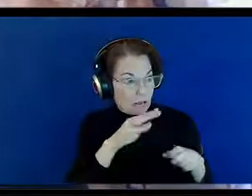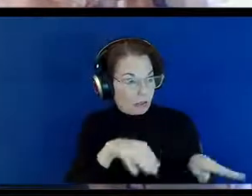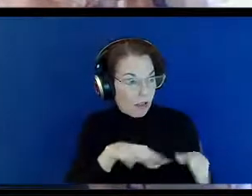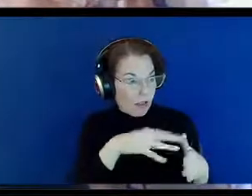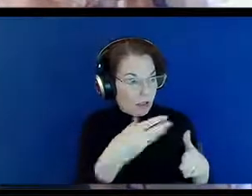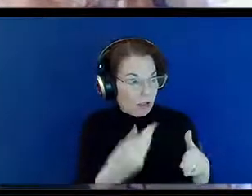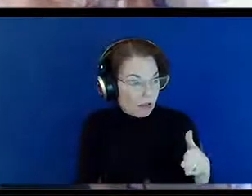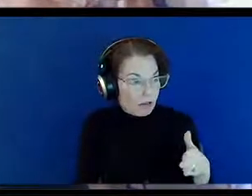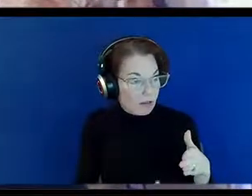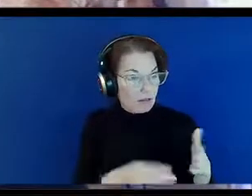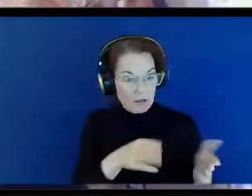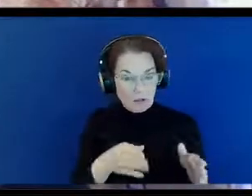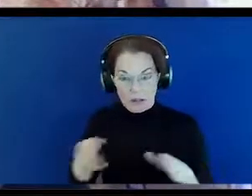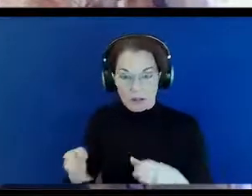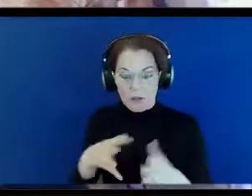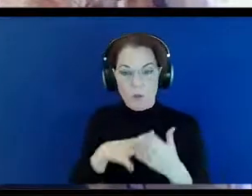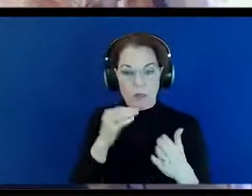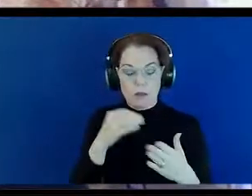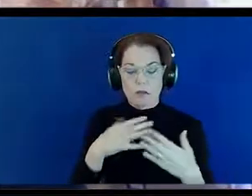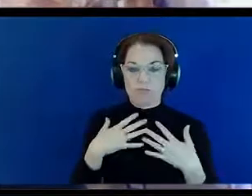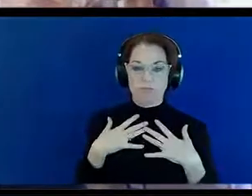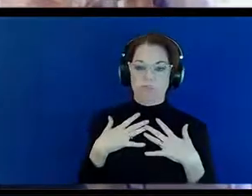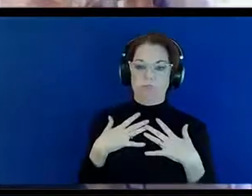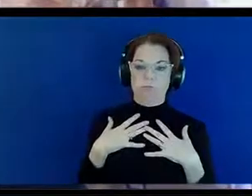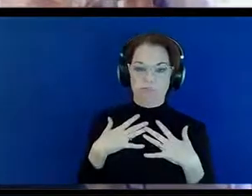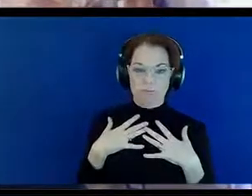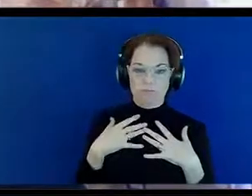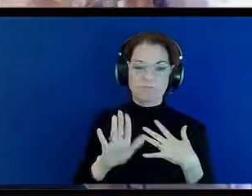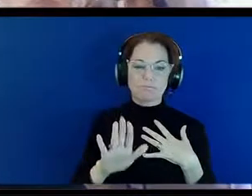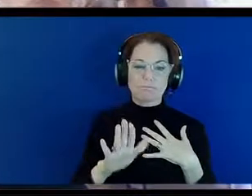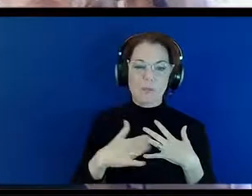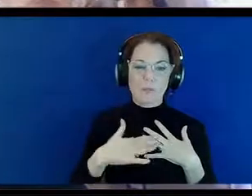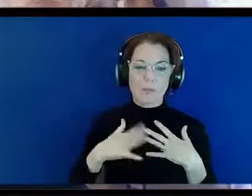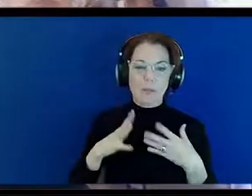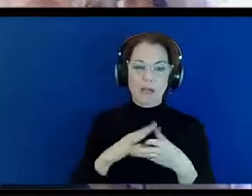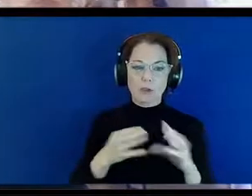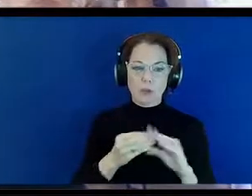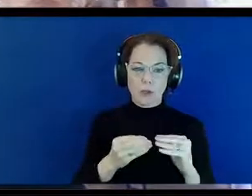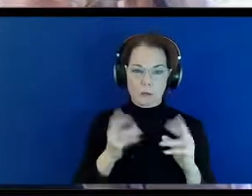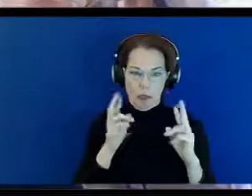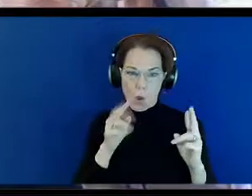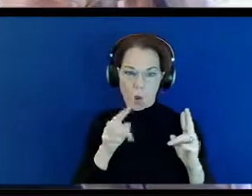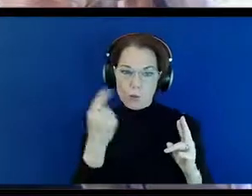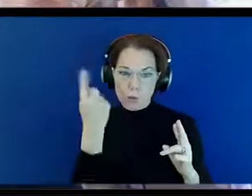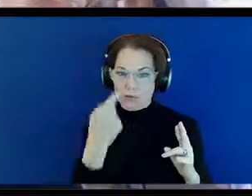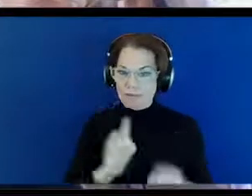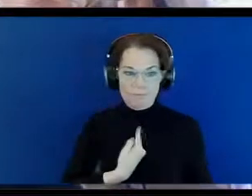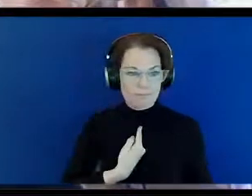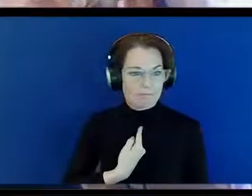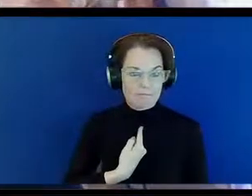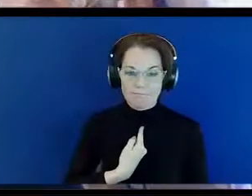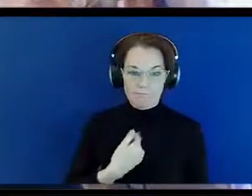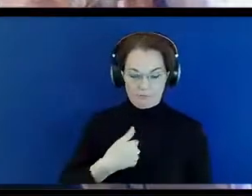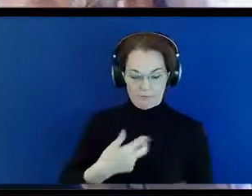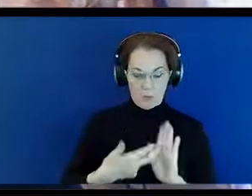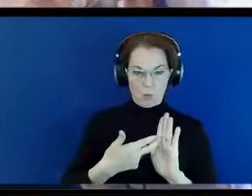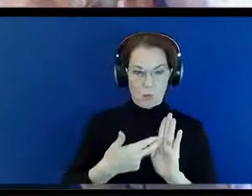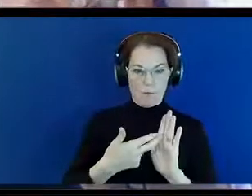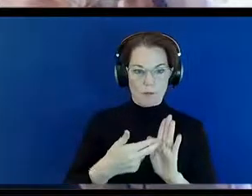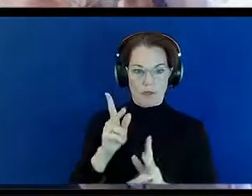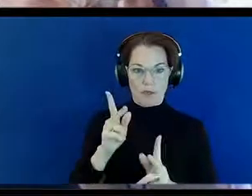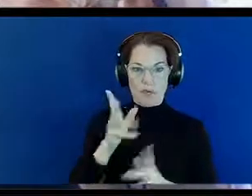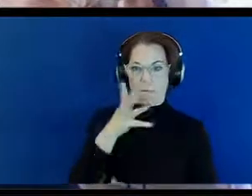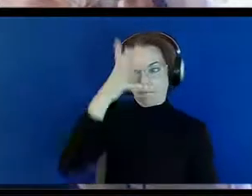are hearing my story today, I hope you can understand my voice is one of many. Today, I represent the parents out there who cannot